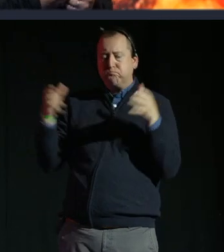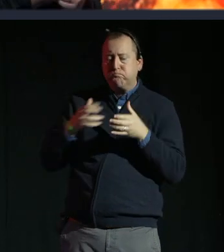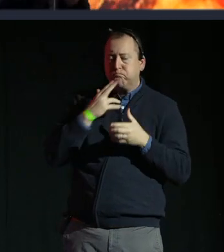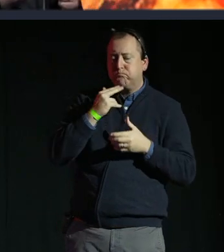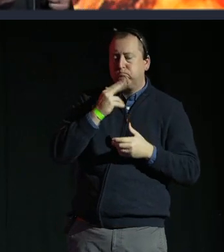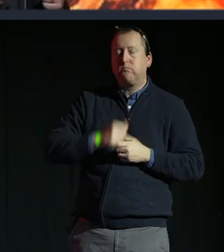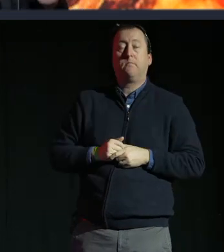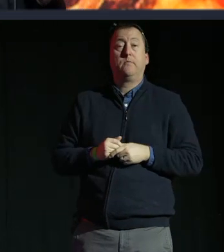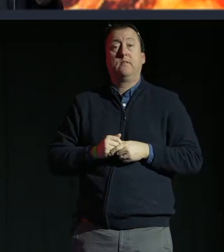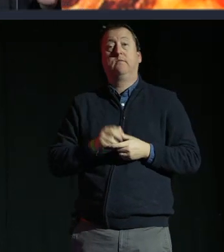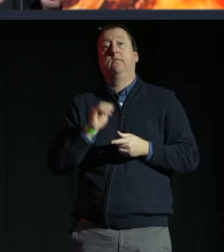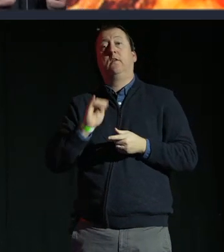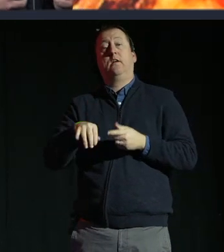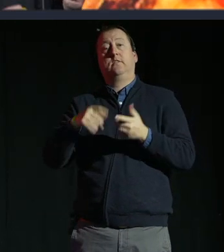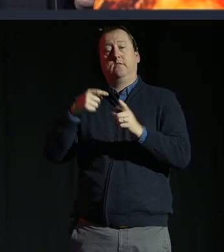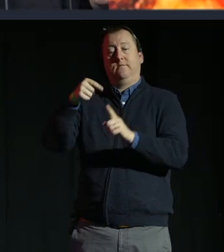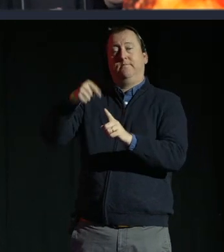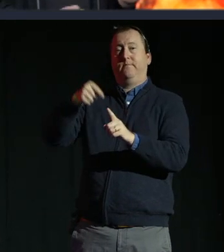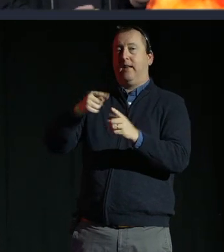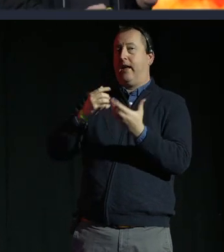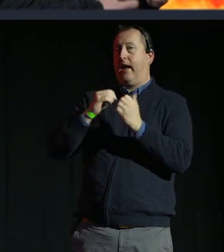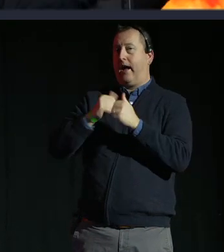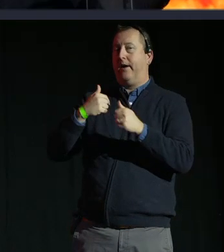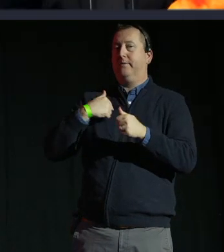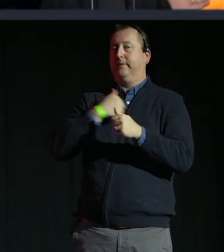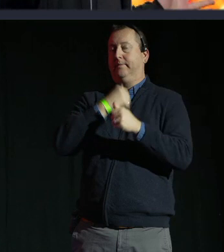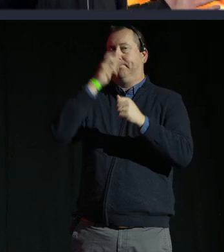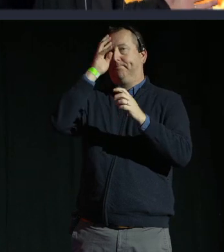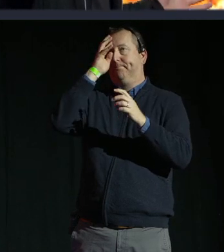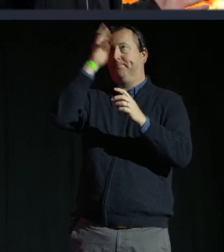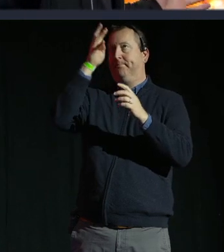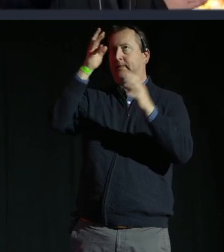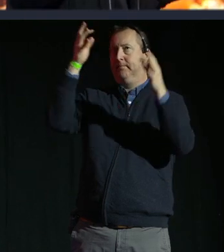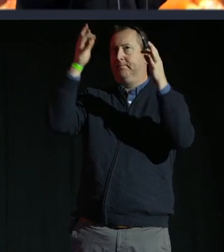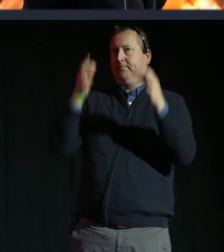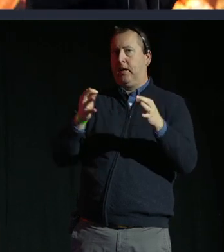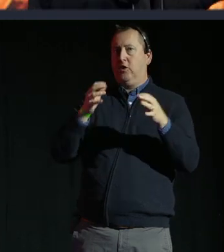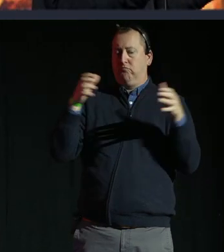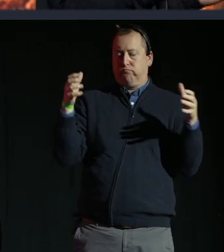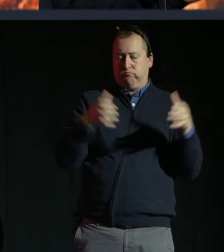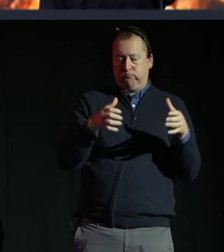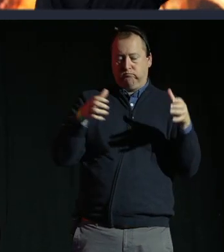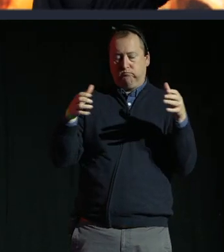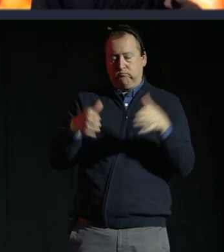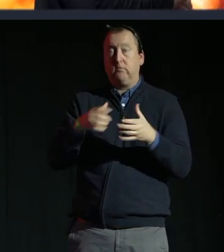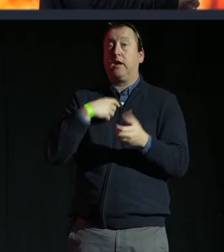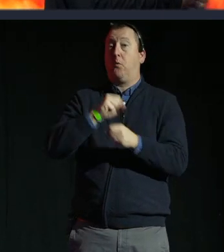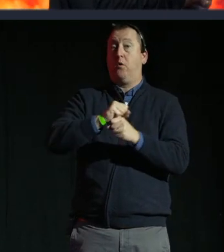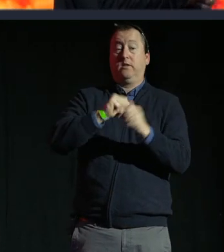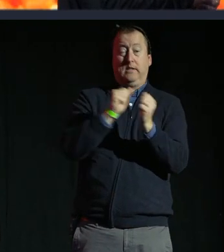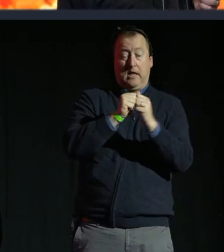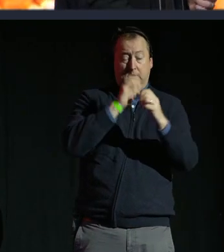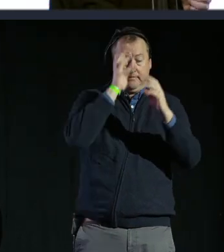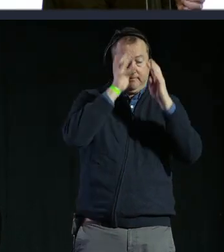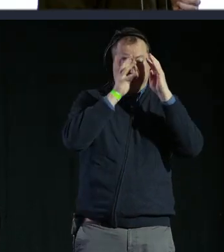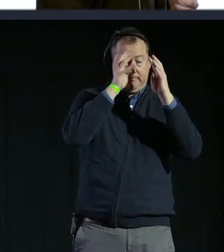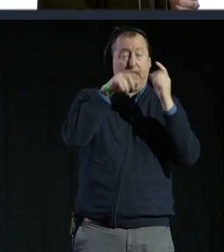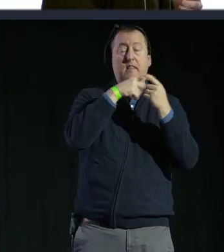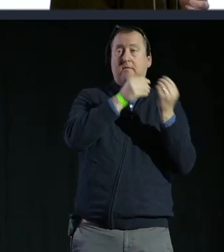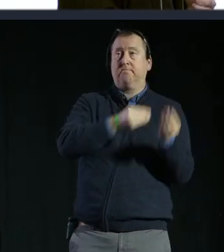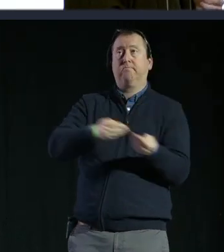They are the core organizational primitive that allows large groups to move fast and with high